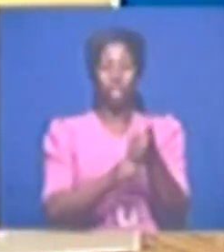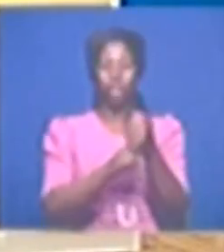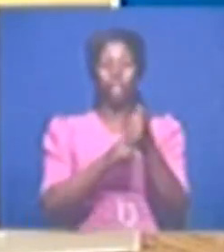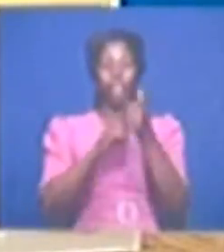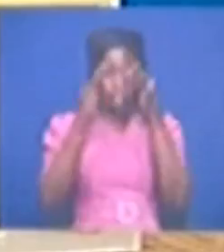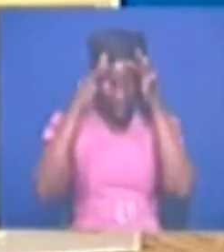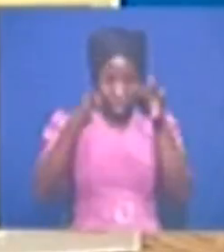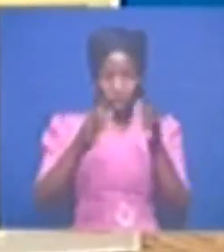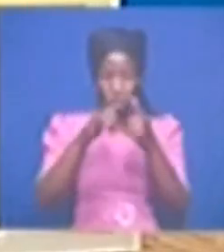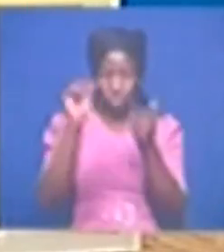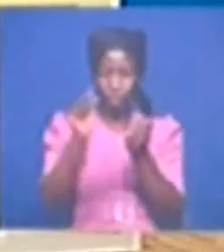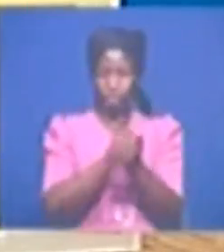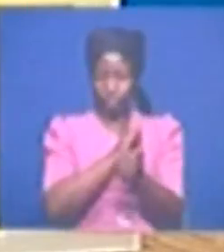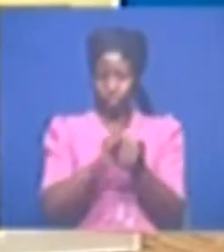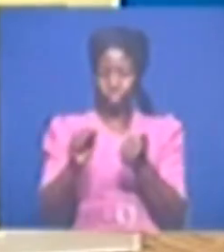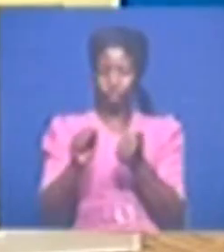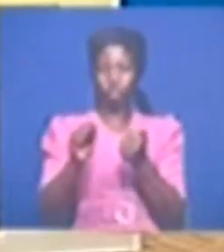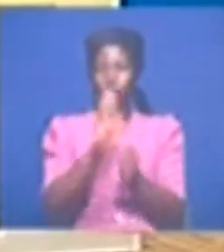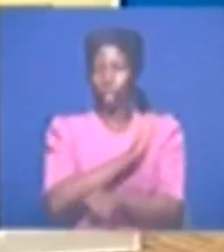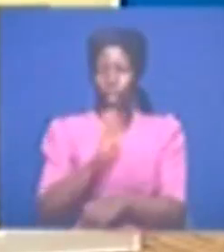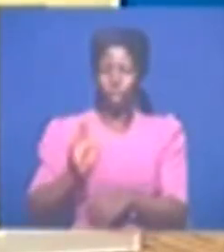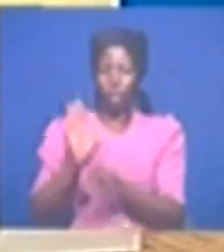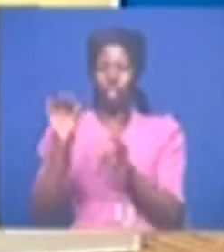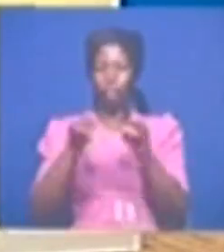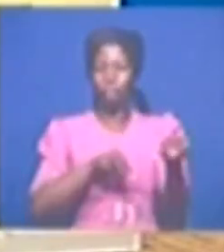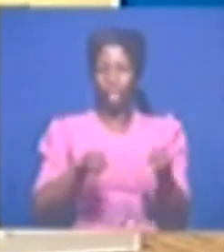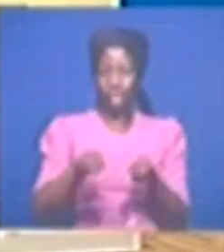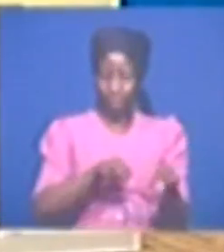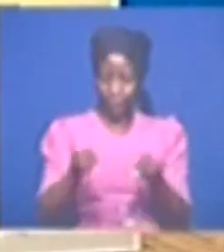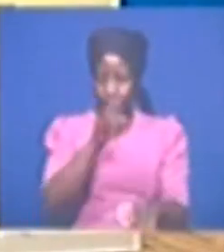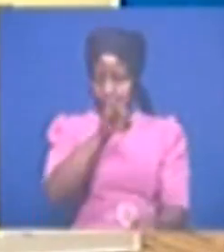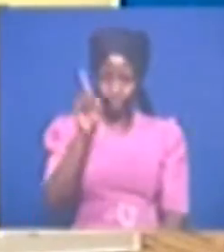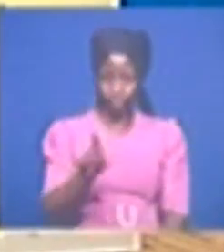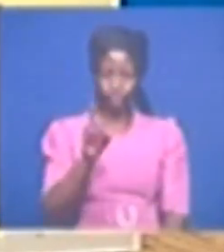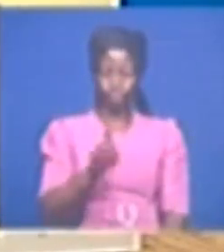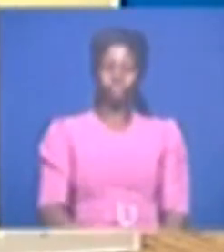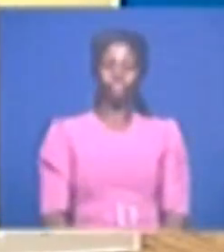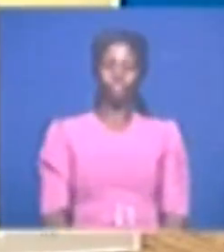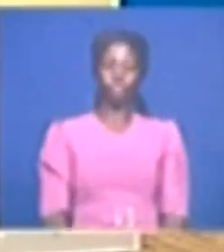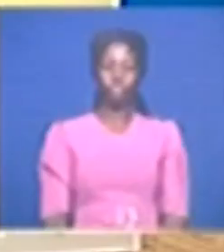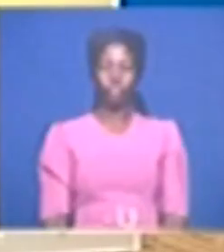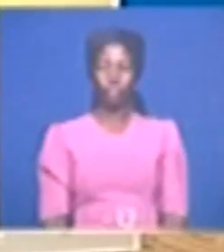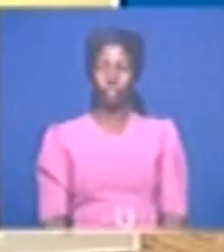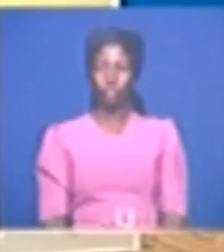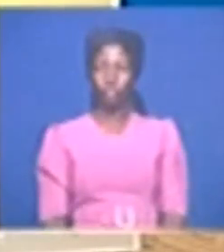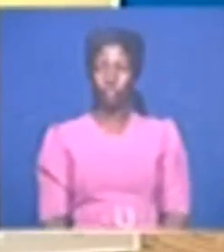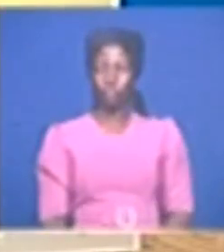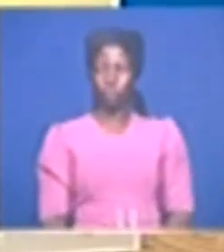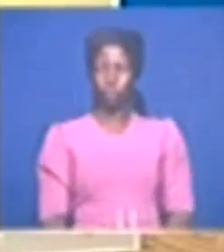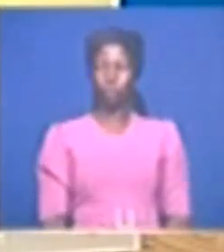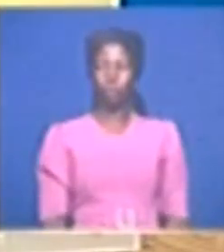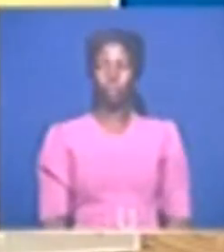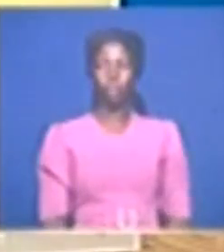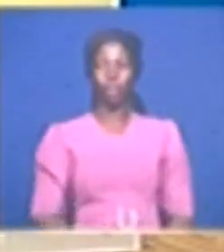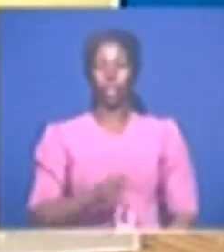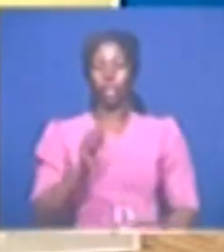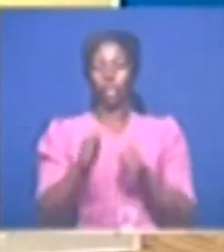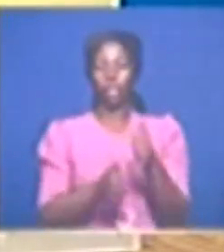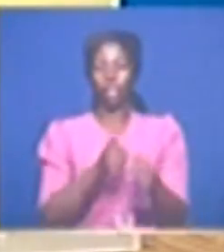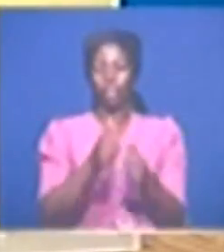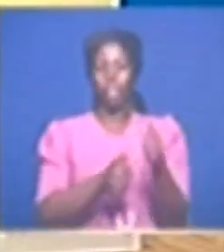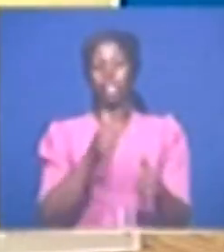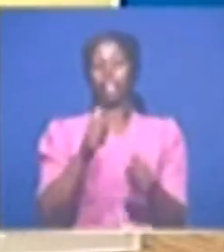Moi Girls Board of Management? Do you support the move to disband the Moi Girls Board of Management? The SMS line to